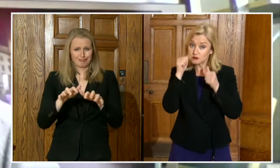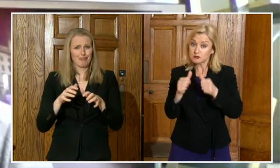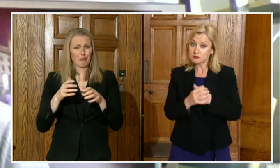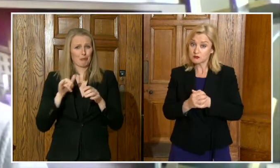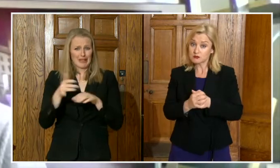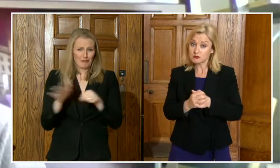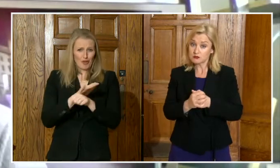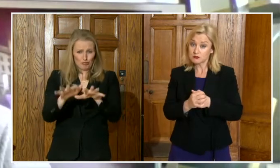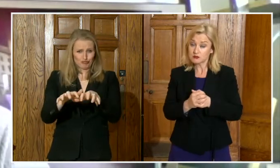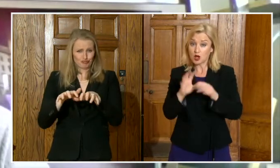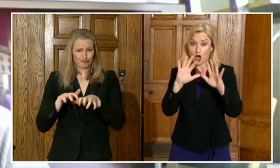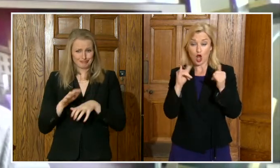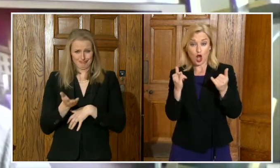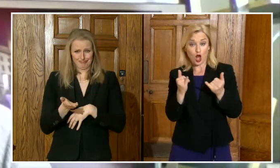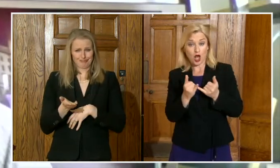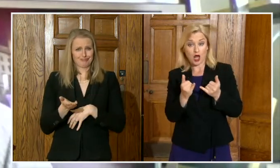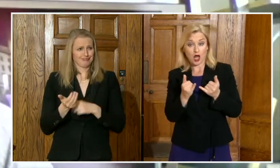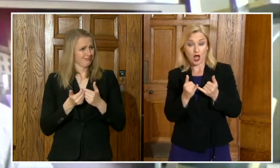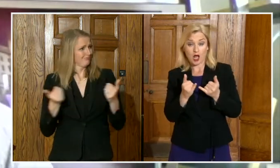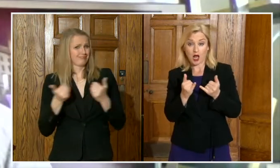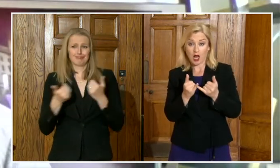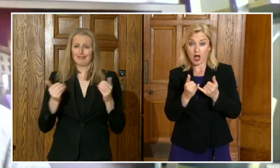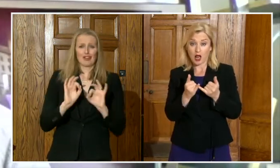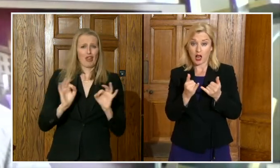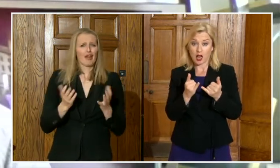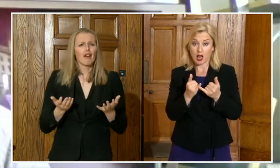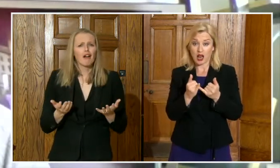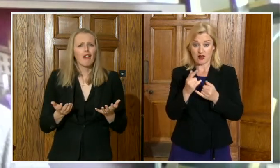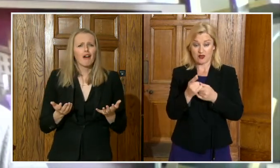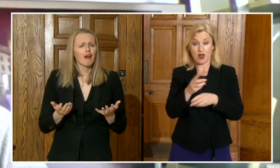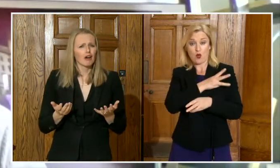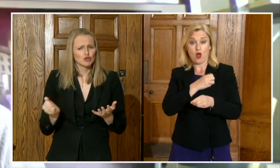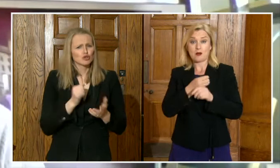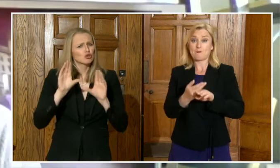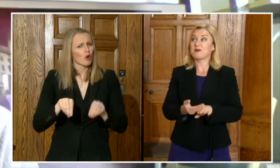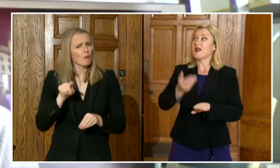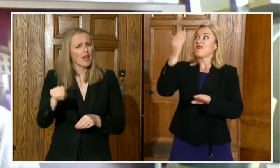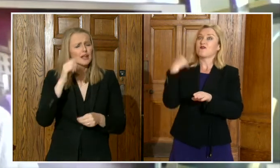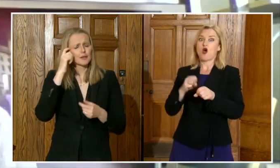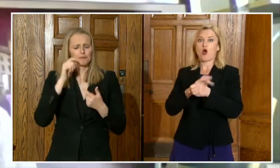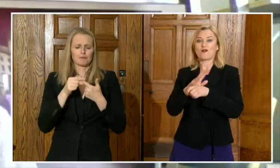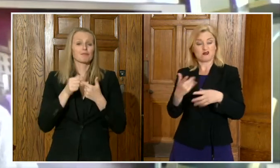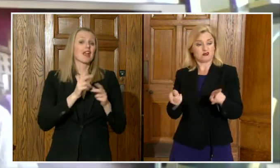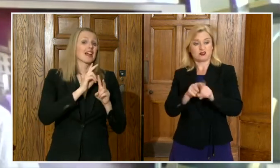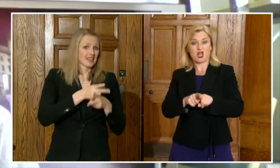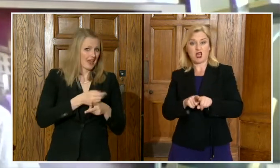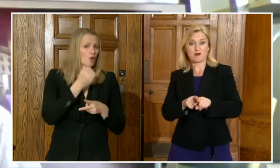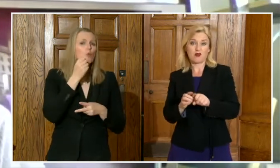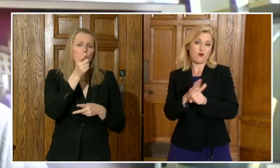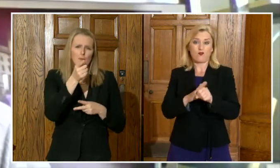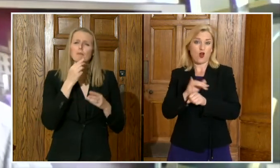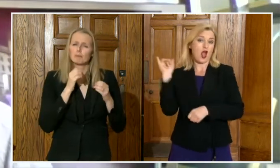which appears to be apparently a hangover from the pre-COVID world? Secondly, care homes, which you mentioned,